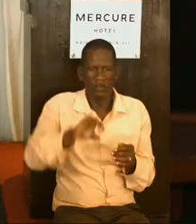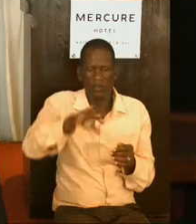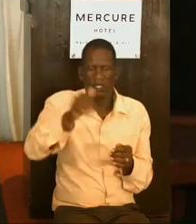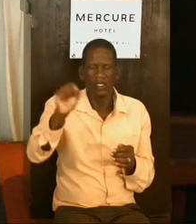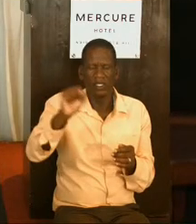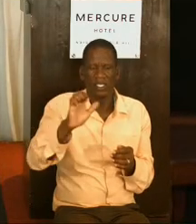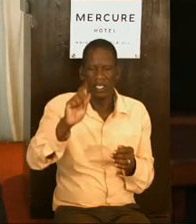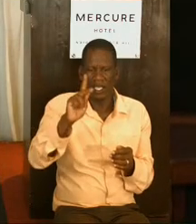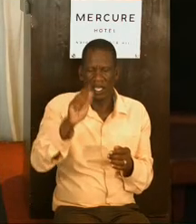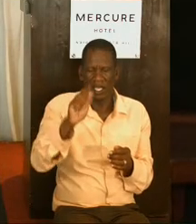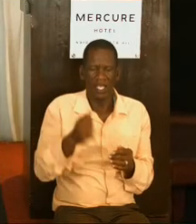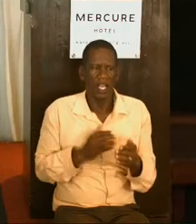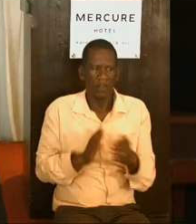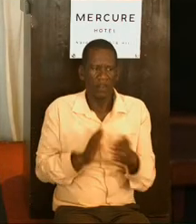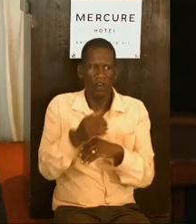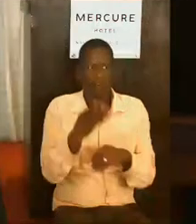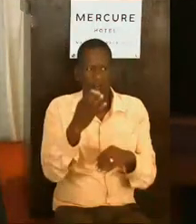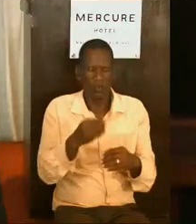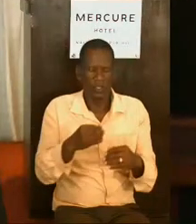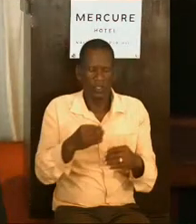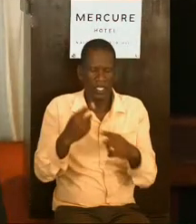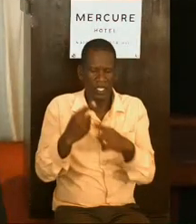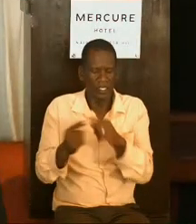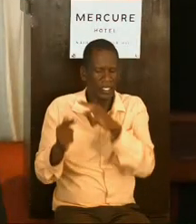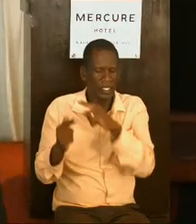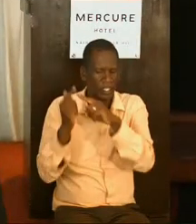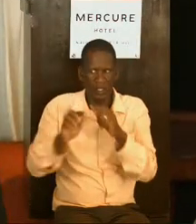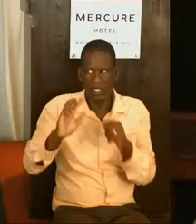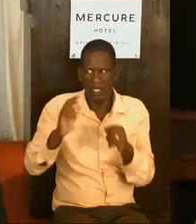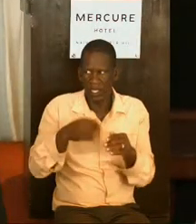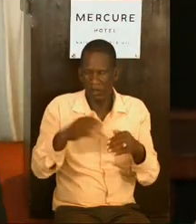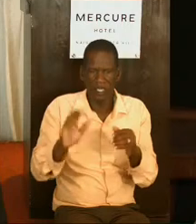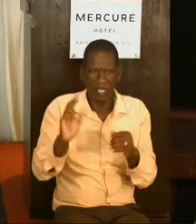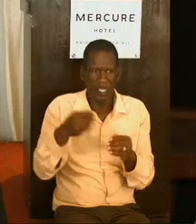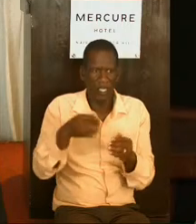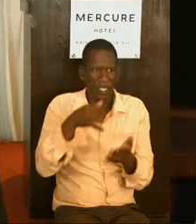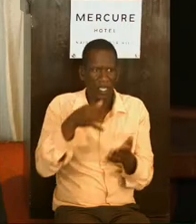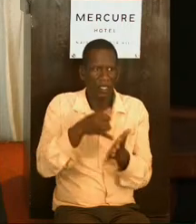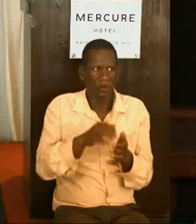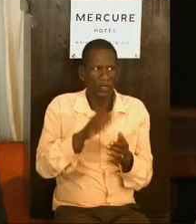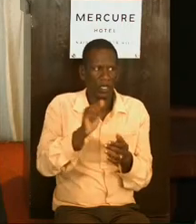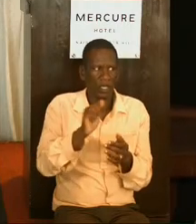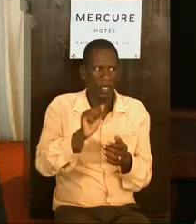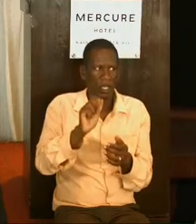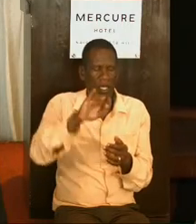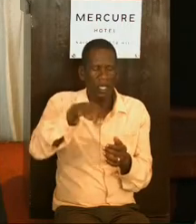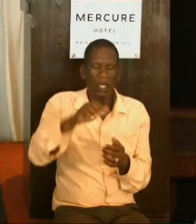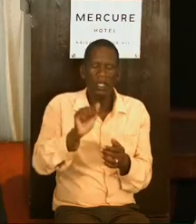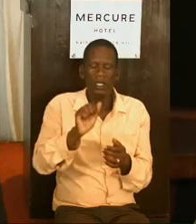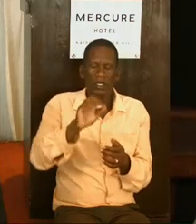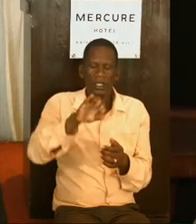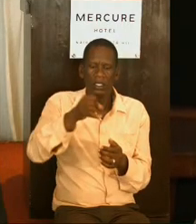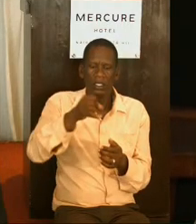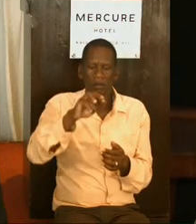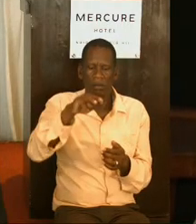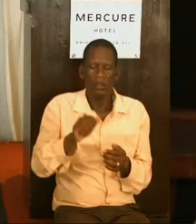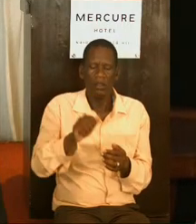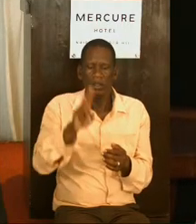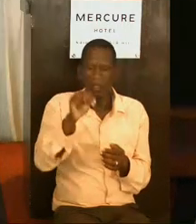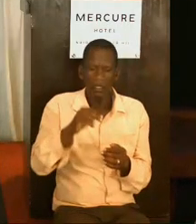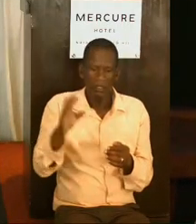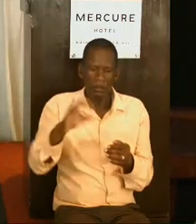she has over 40 years diverse experience in Kenya and Beyond including Academia the U.N and Civil Society